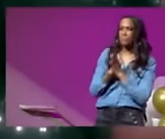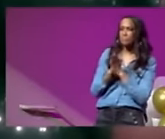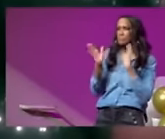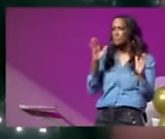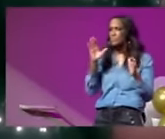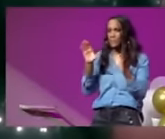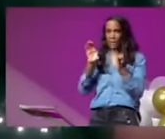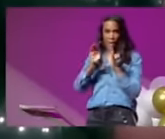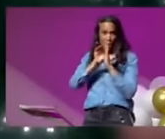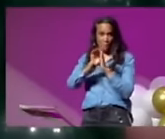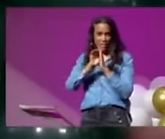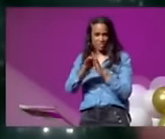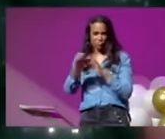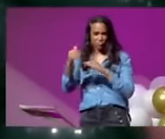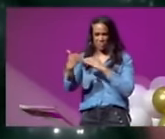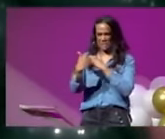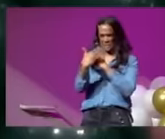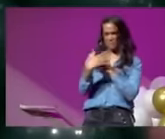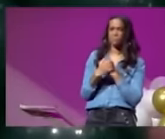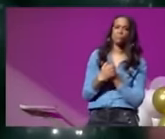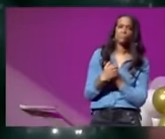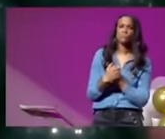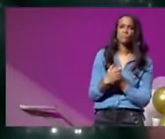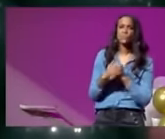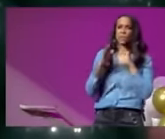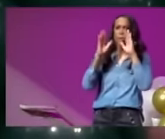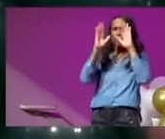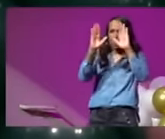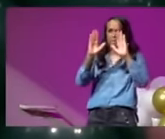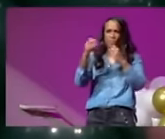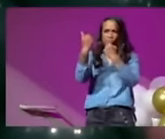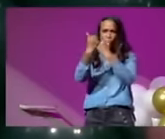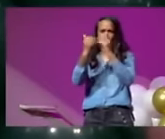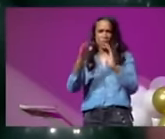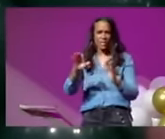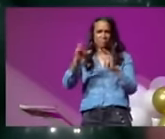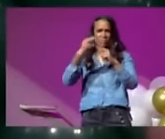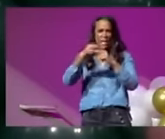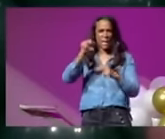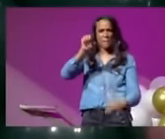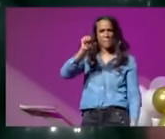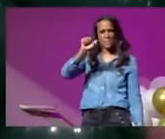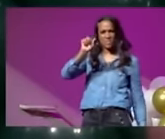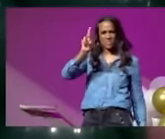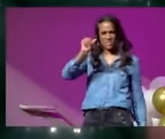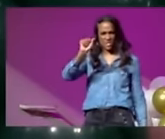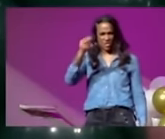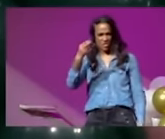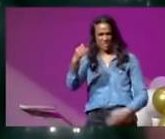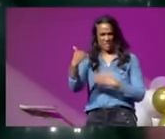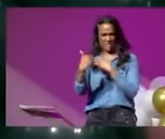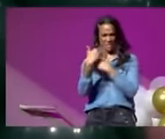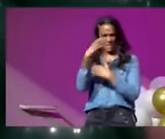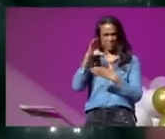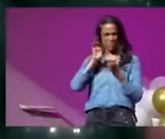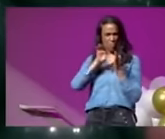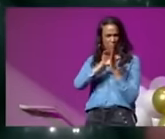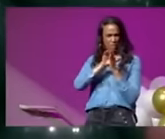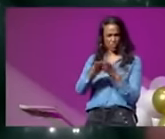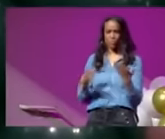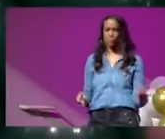sent to me by the wonderful activist Sarah Mercuria, and Sarah sent me this scene that was